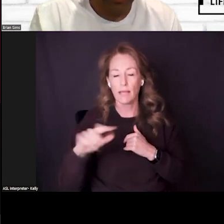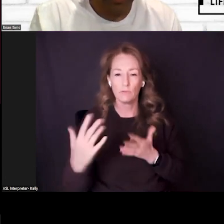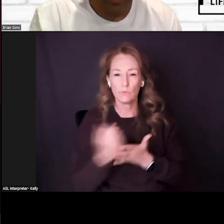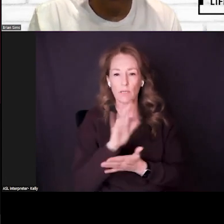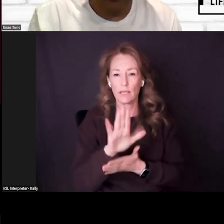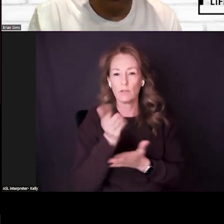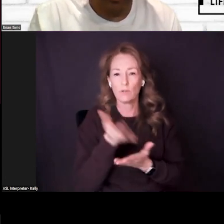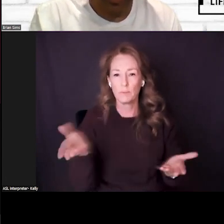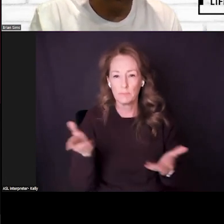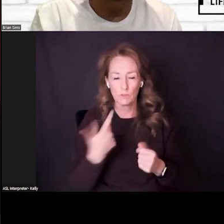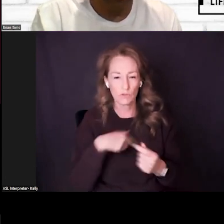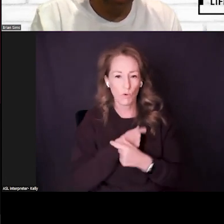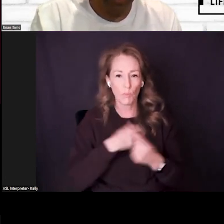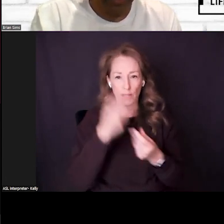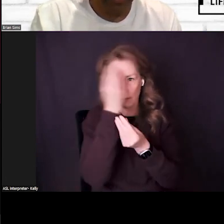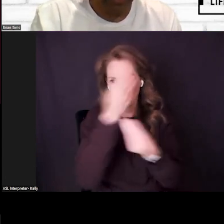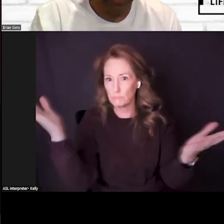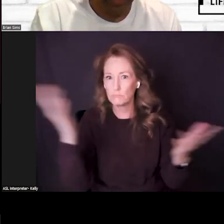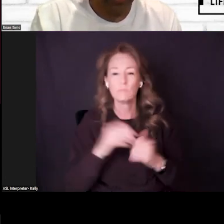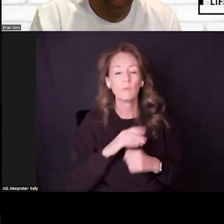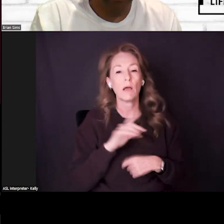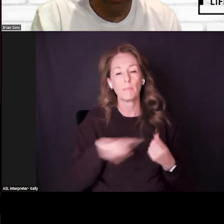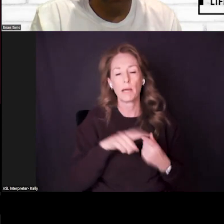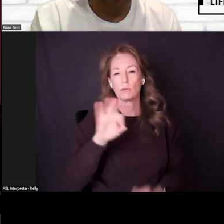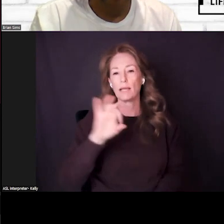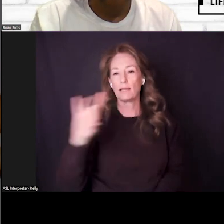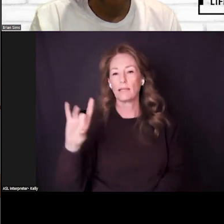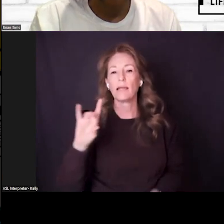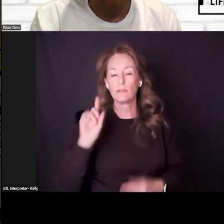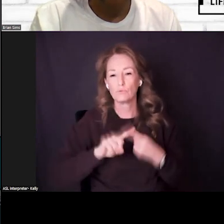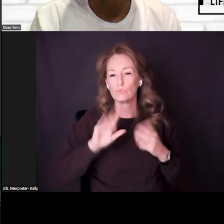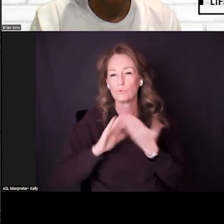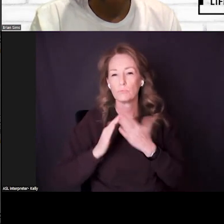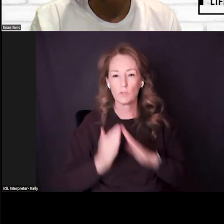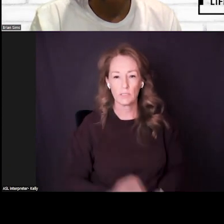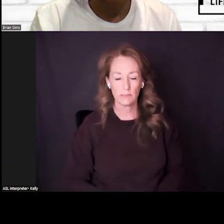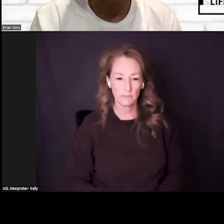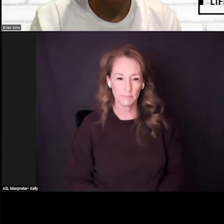about 988 and get it out to the communities. Next slide, please.